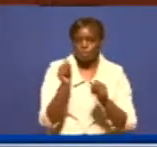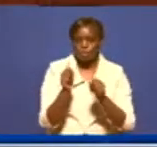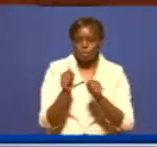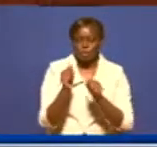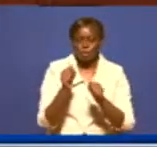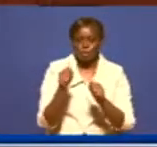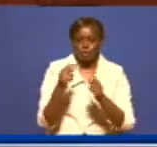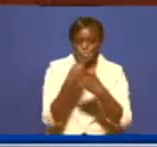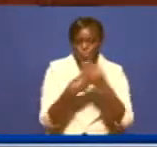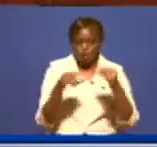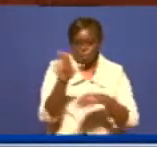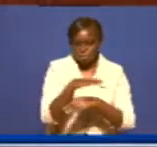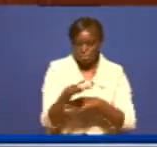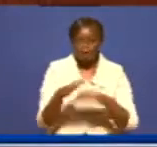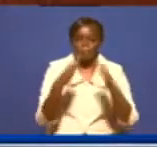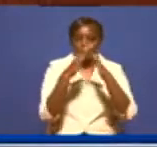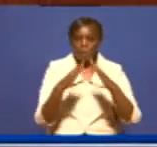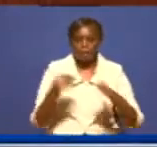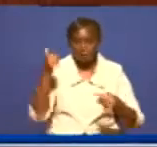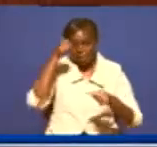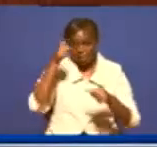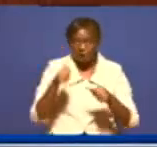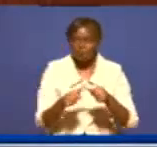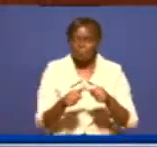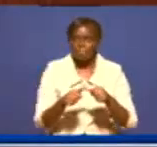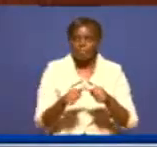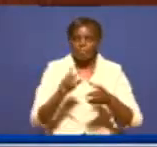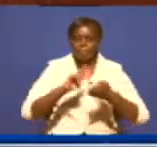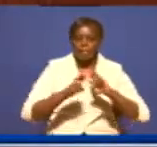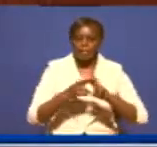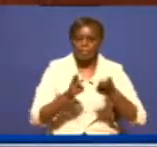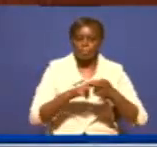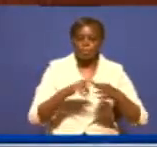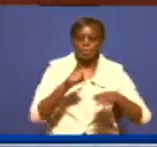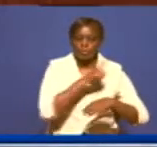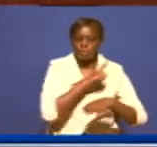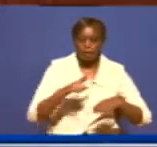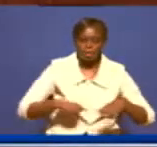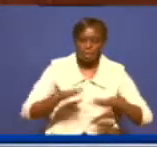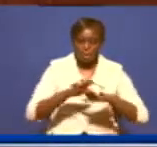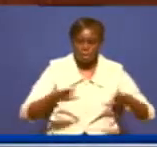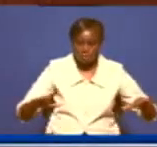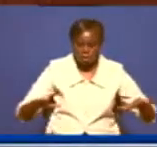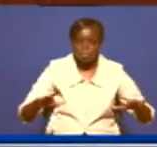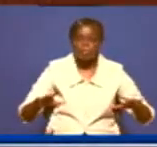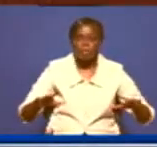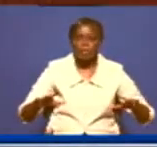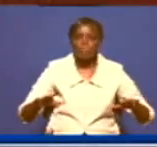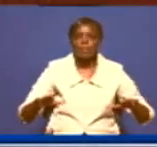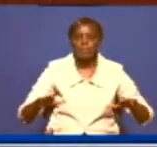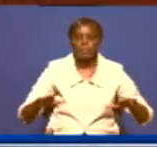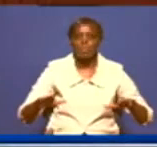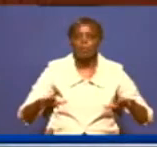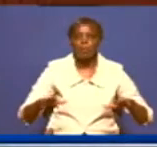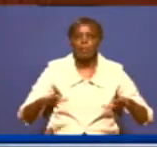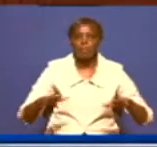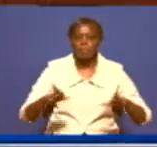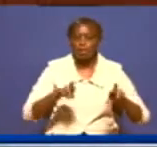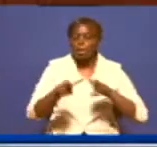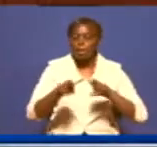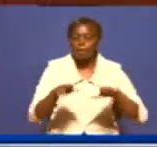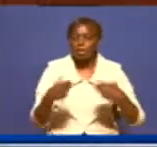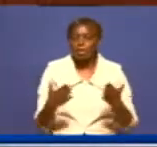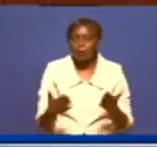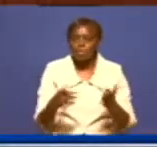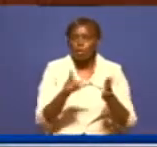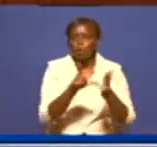Houses of Parliament. Remember that relationship between landlords and tenants are highly regulated or dealt